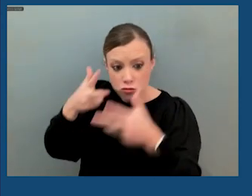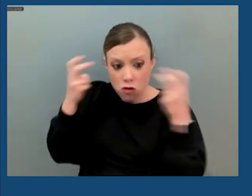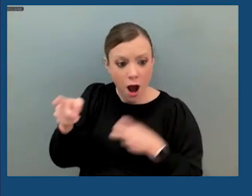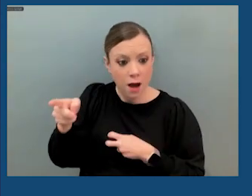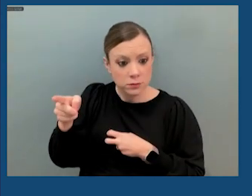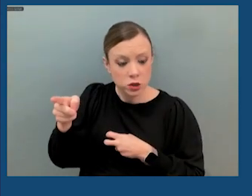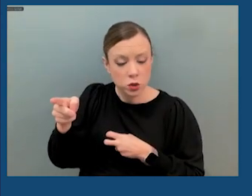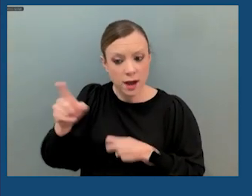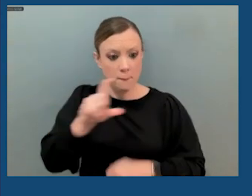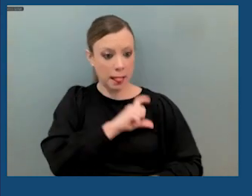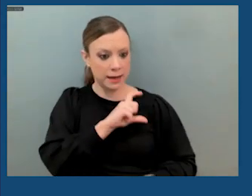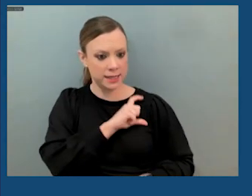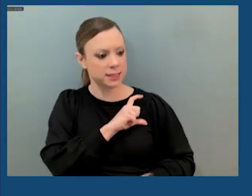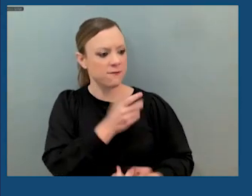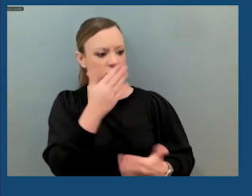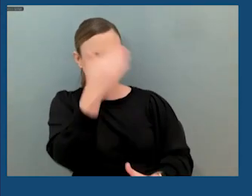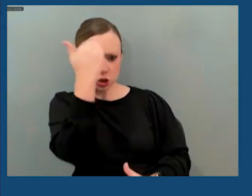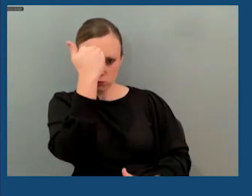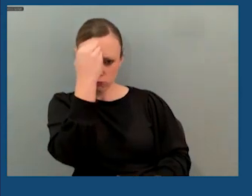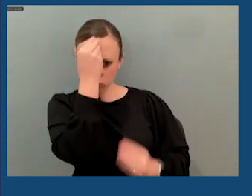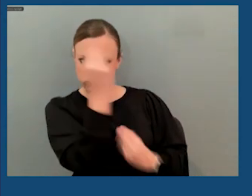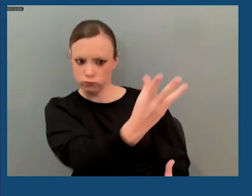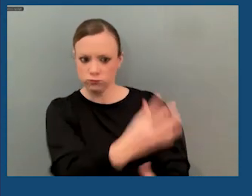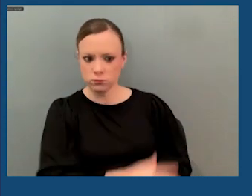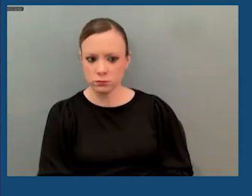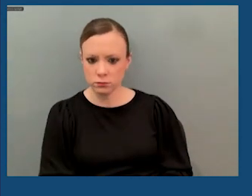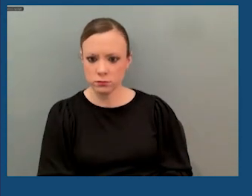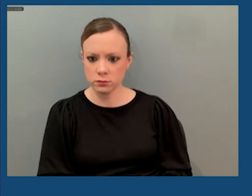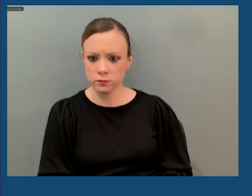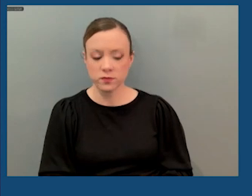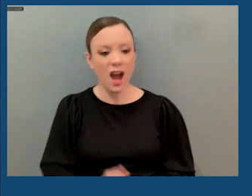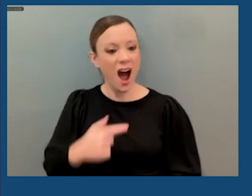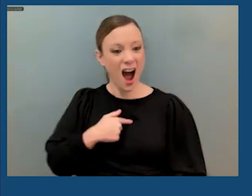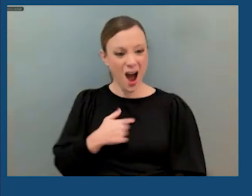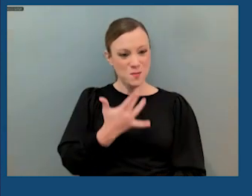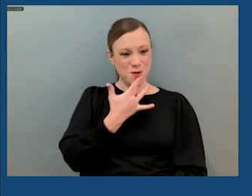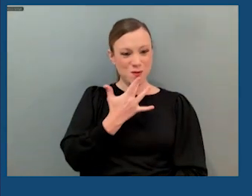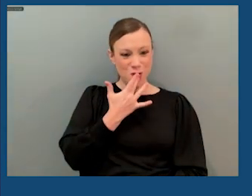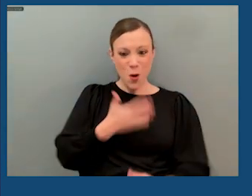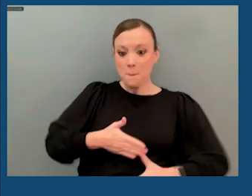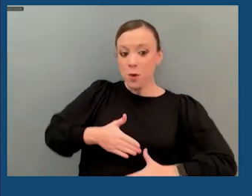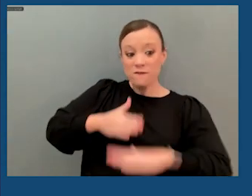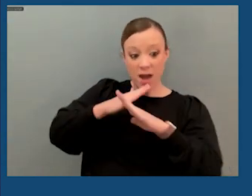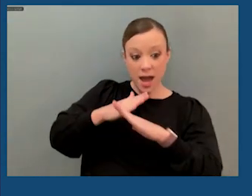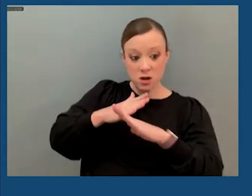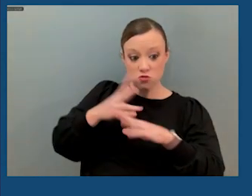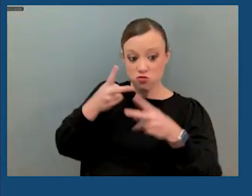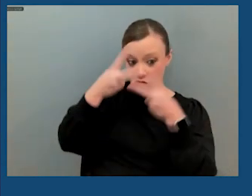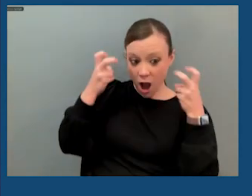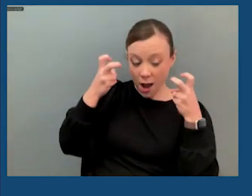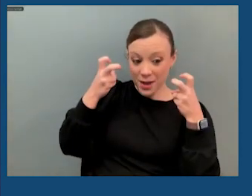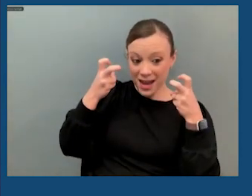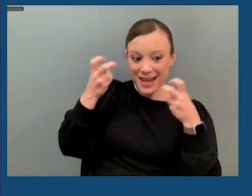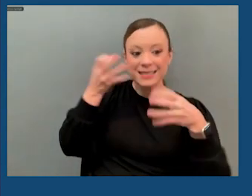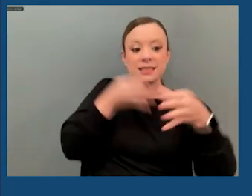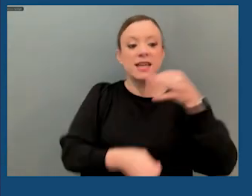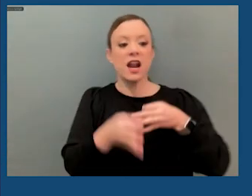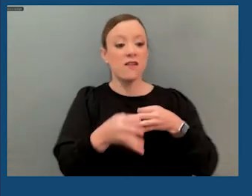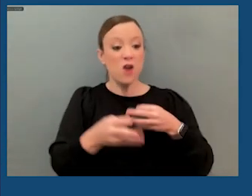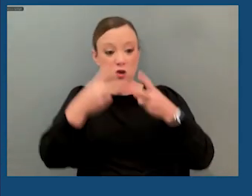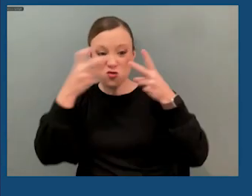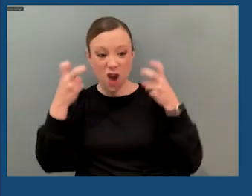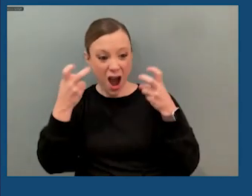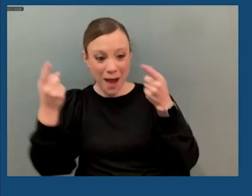much rather be in the business of preventing crimes and trying to solve them later. Our DAs know this as well.